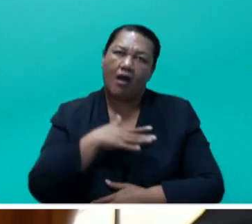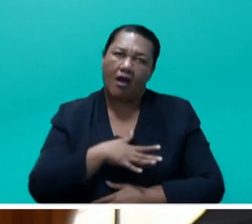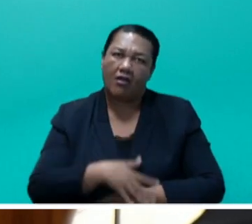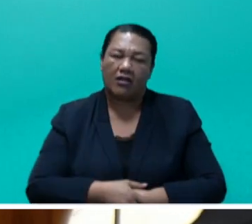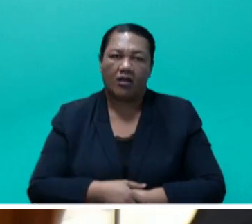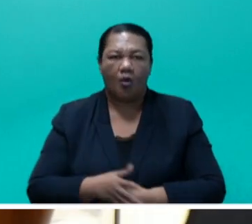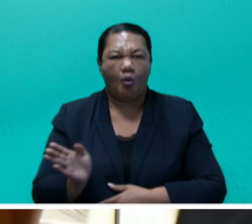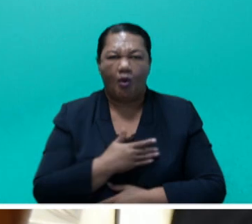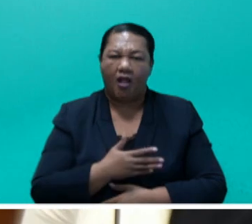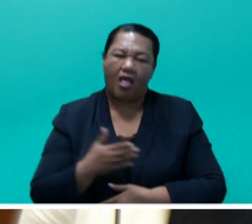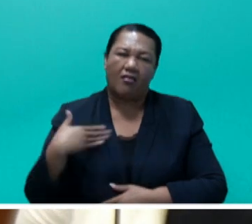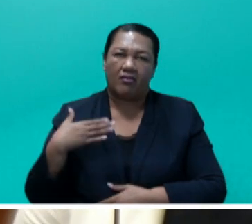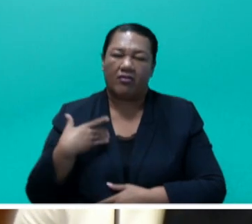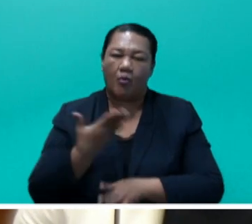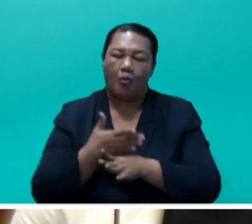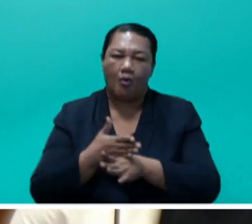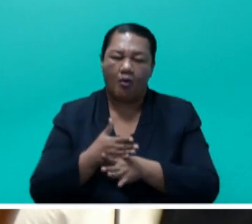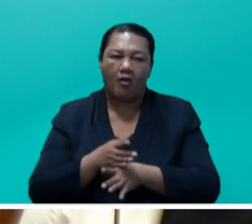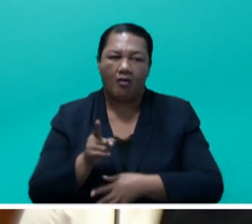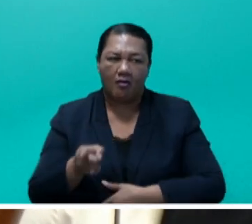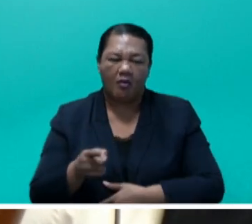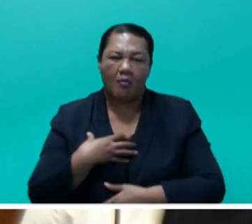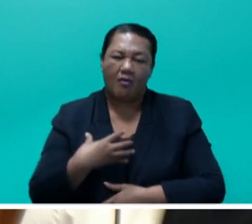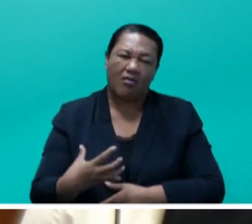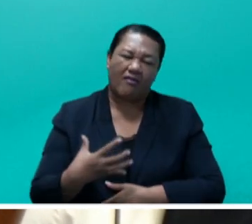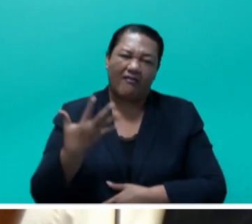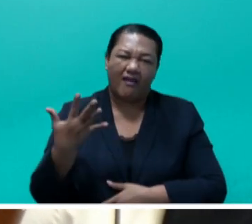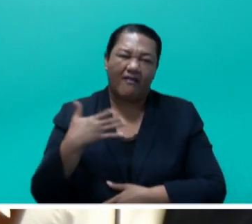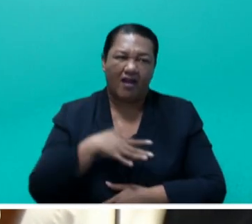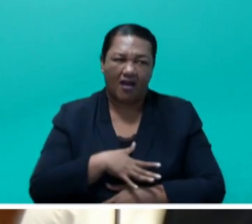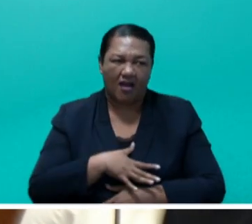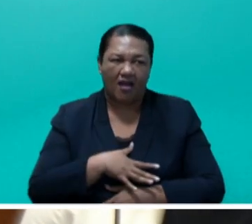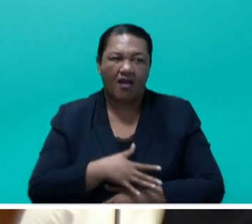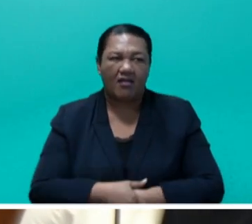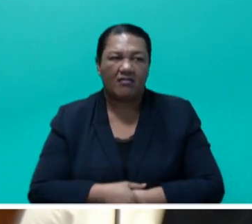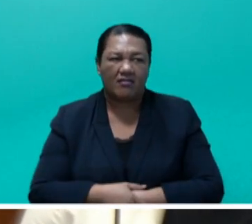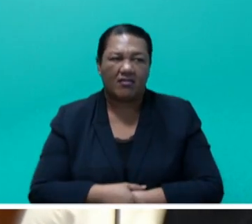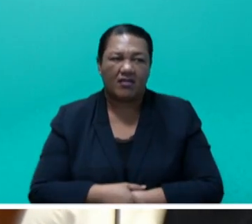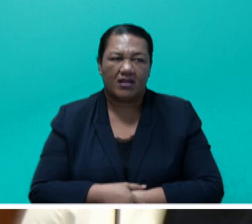health workers and more than 500 allied health practitioners